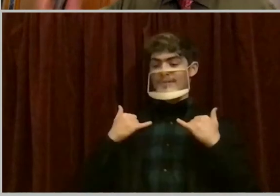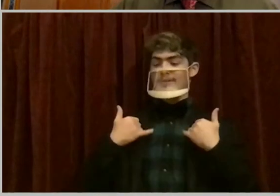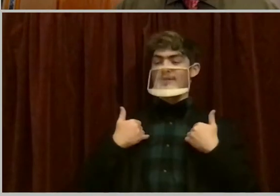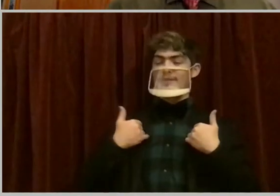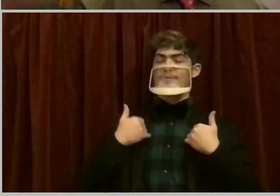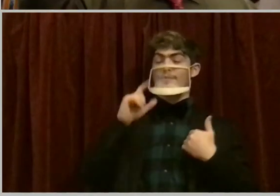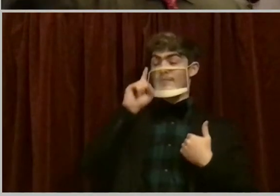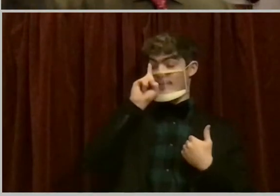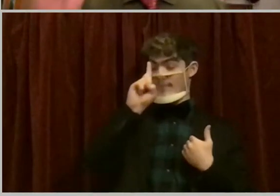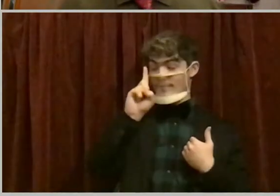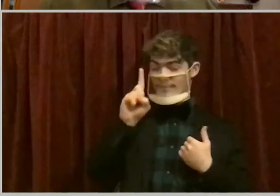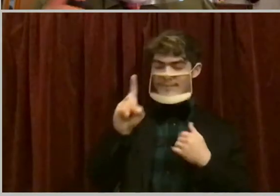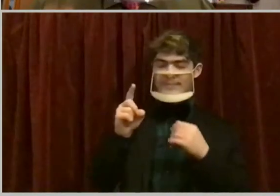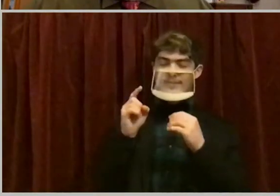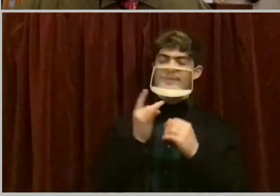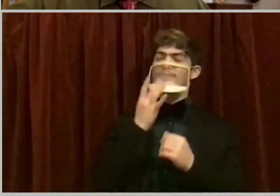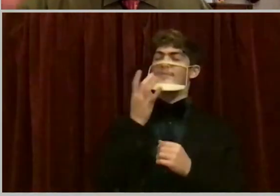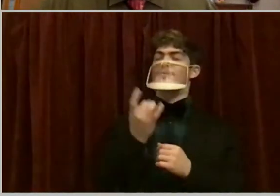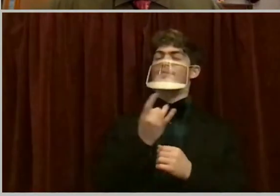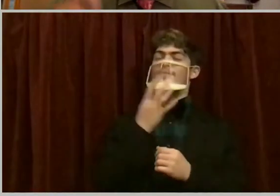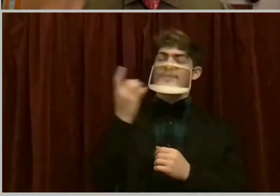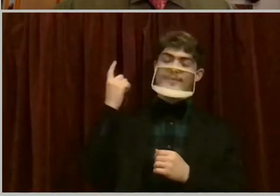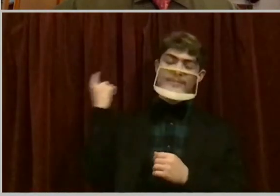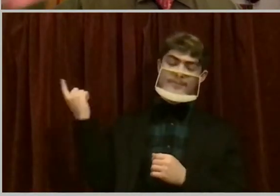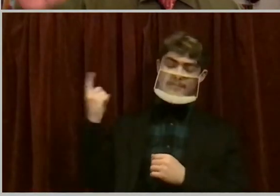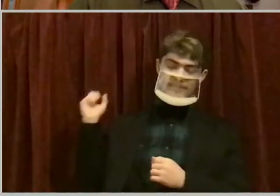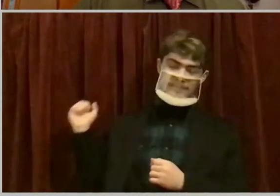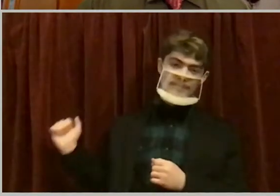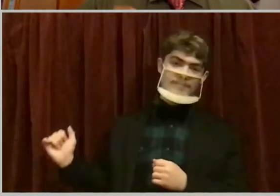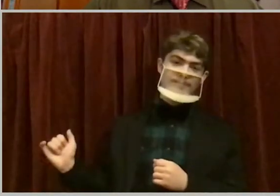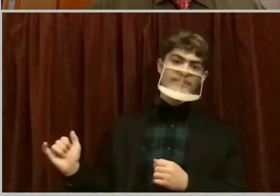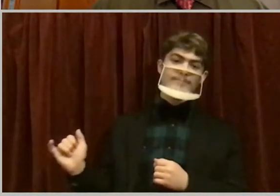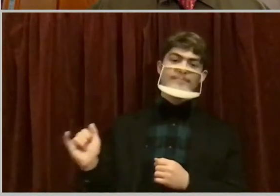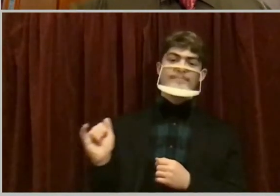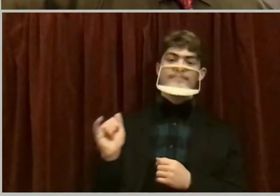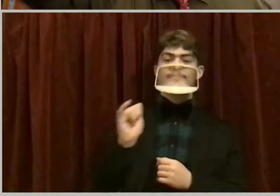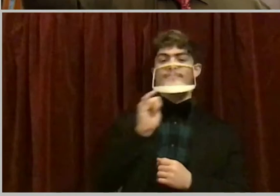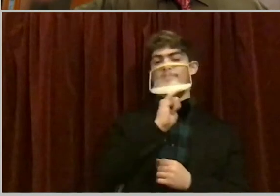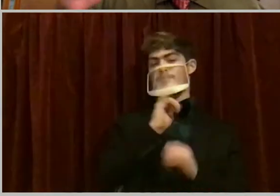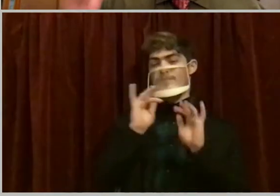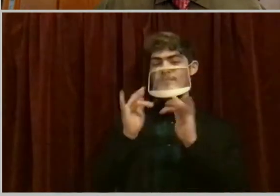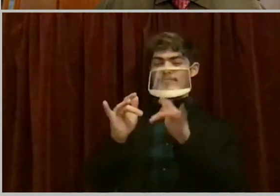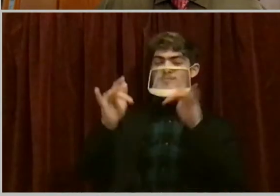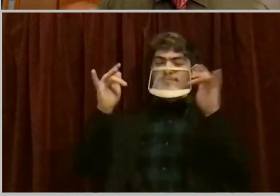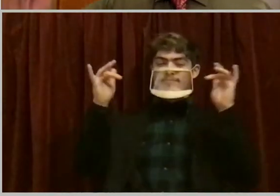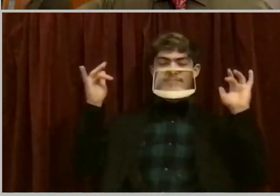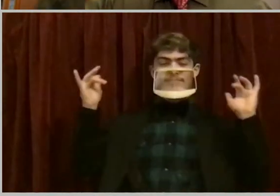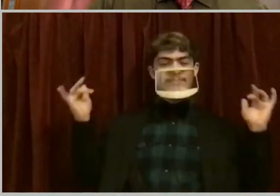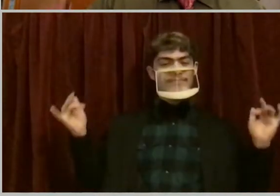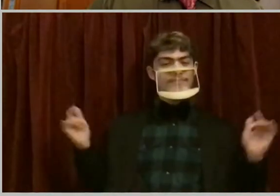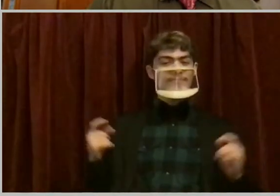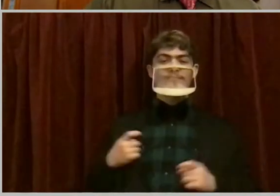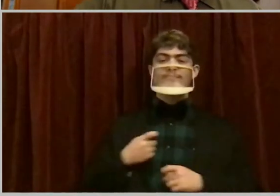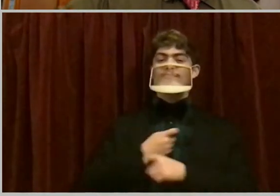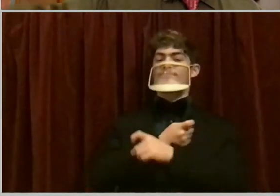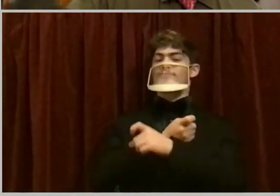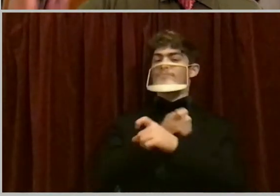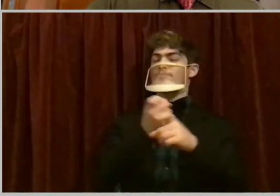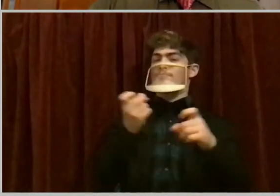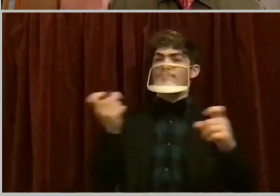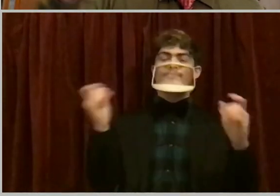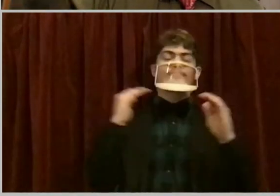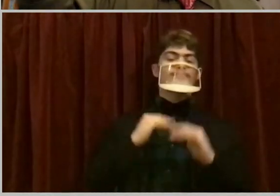shineth the everlasting light. The hopes and fears